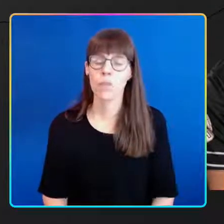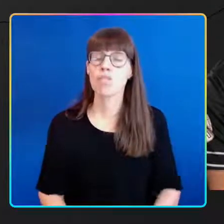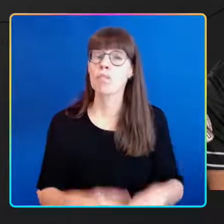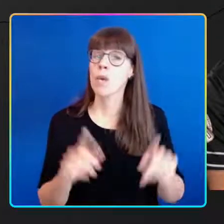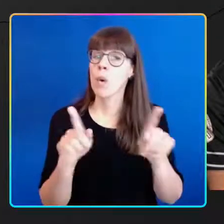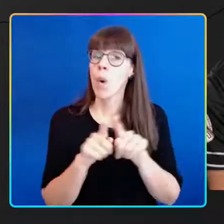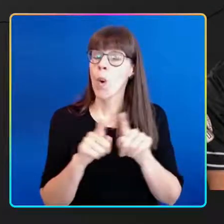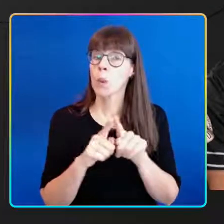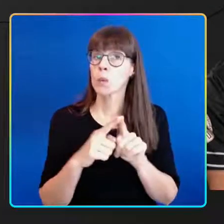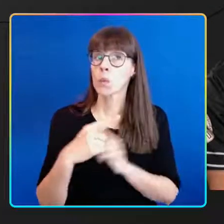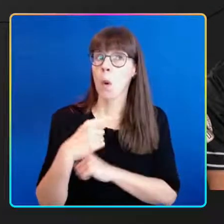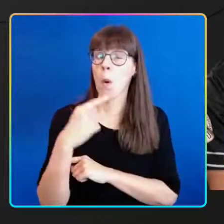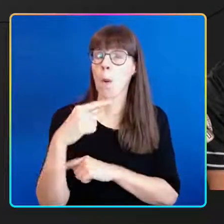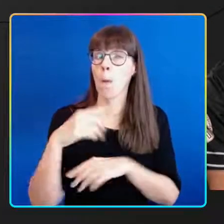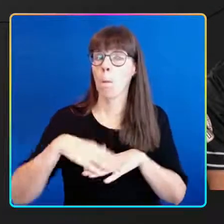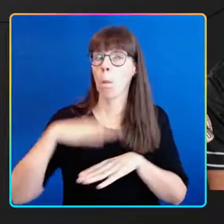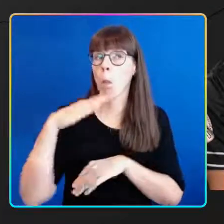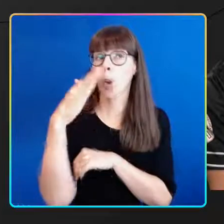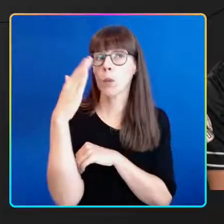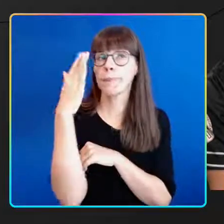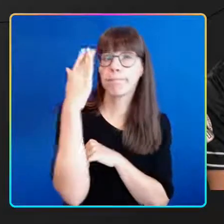what I'm going to